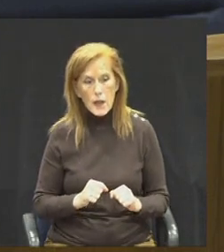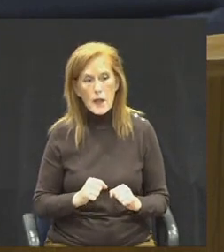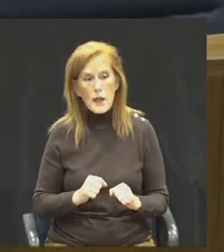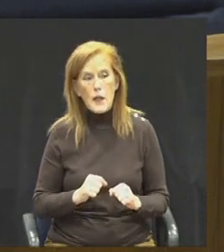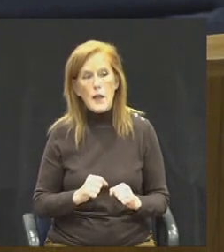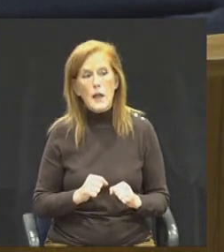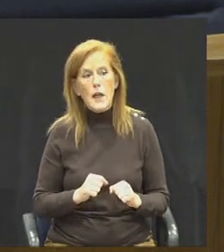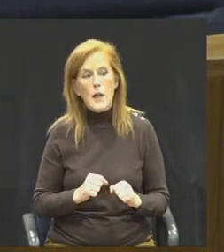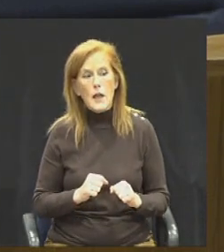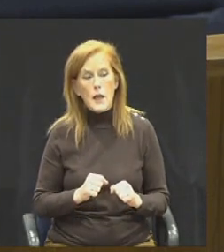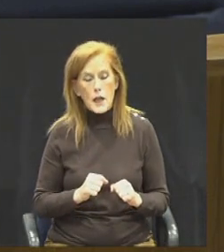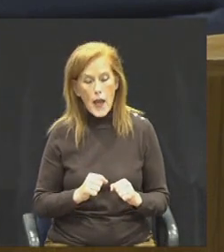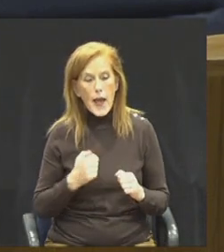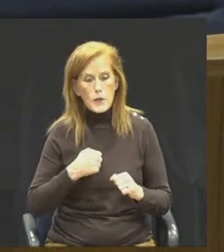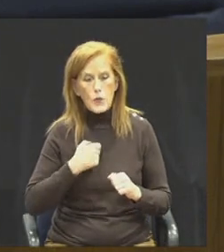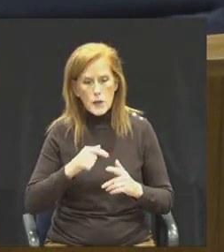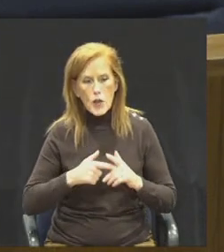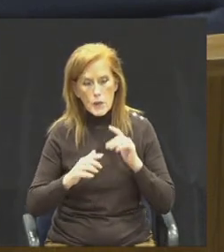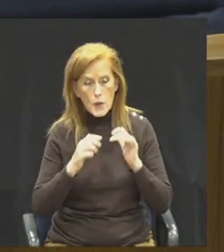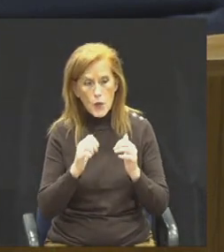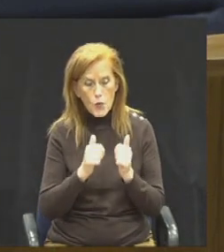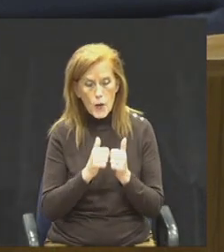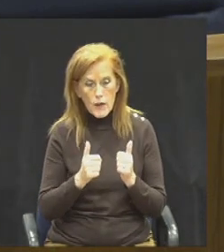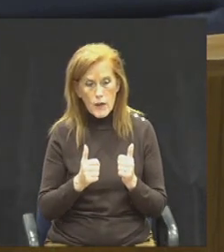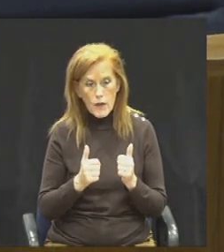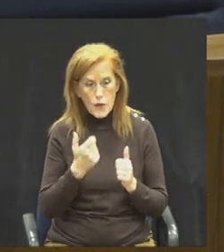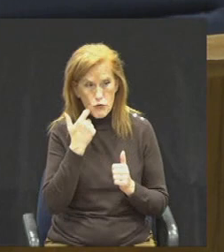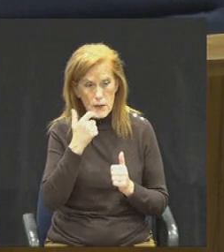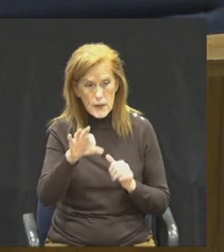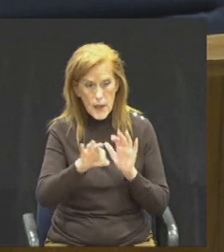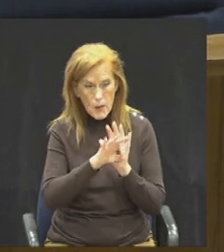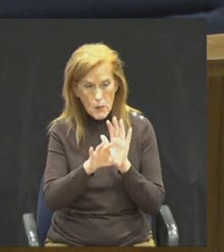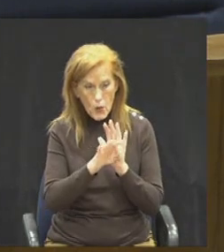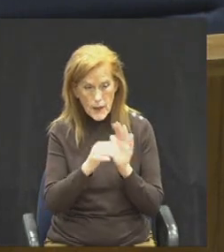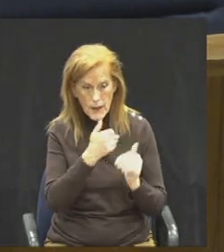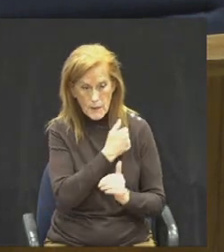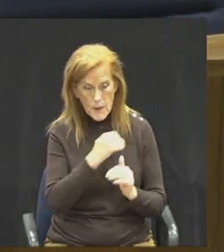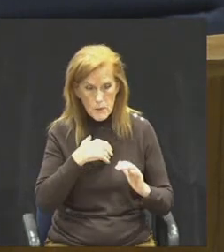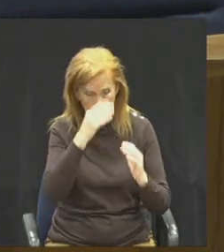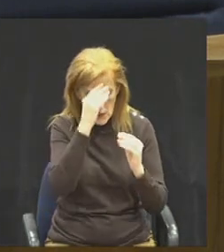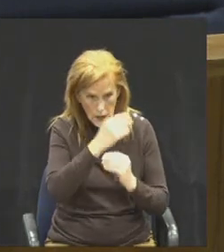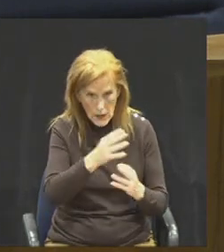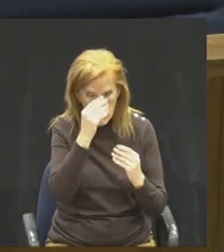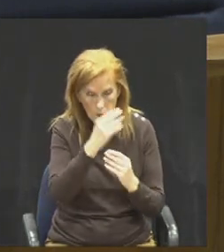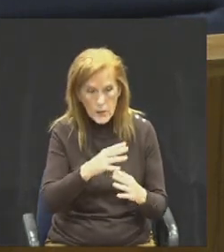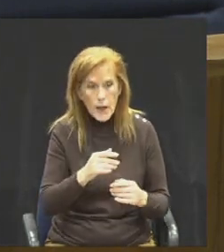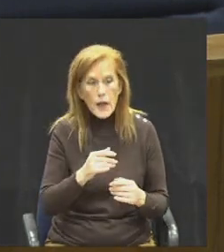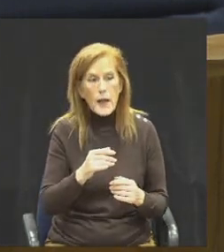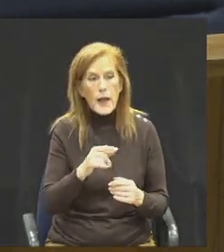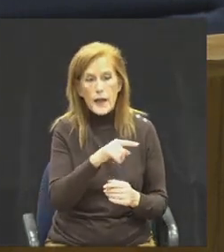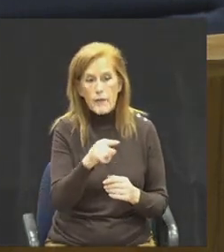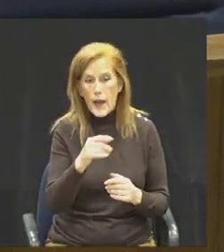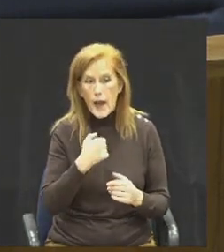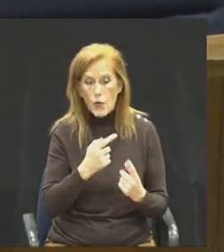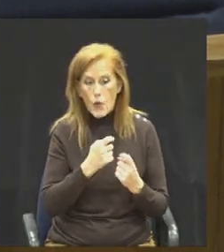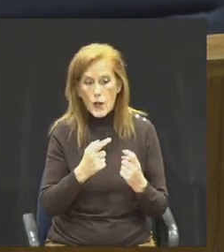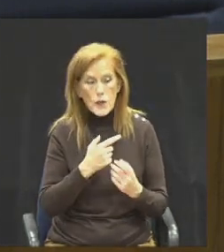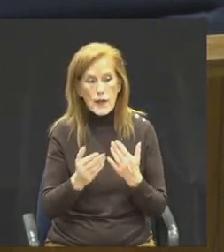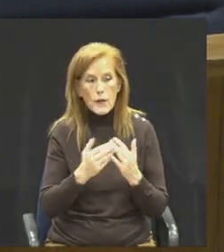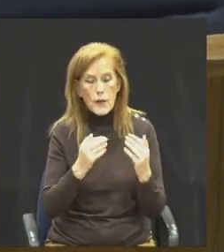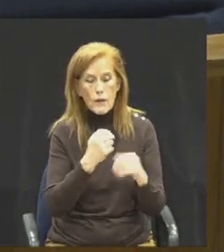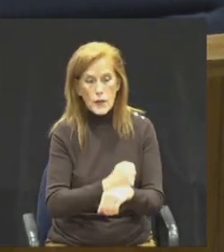members, mm-hmm. And if they have questions or something, maybe even if it's via